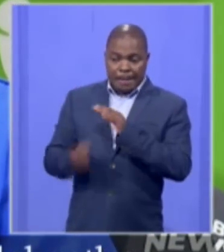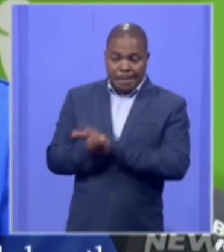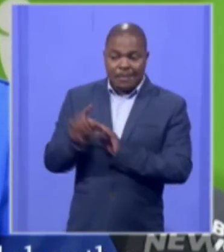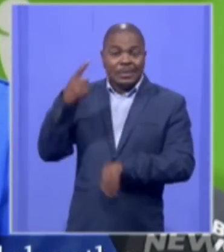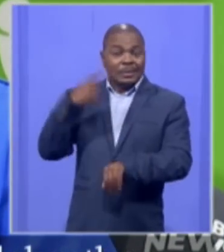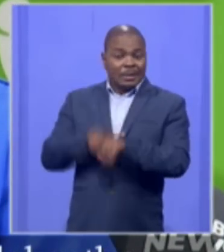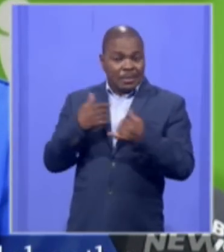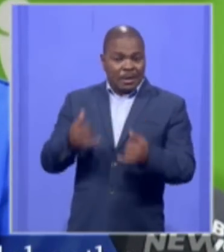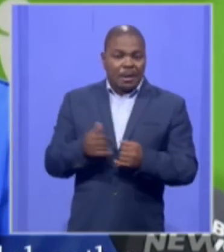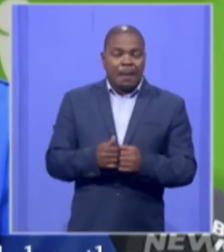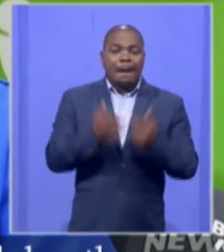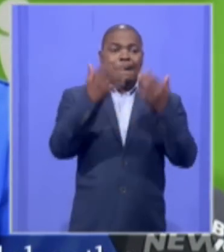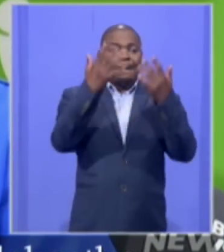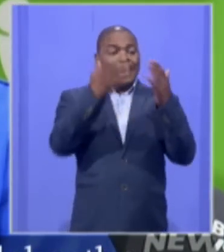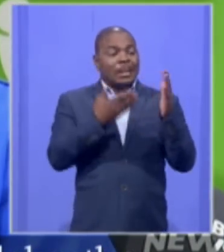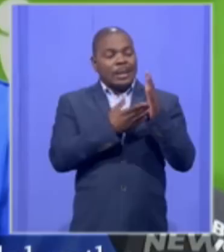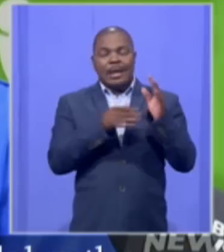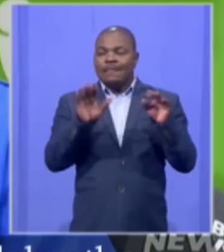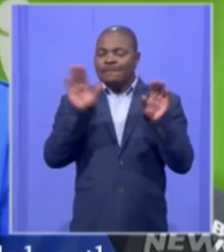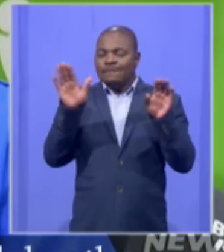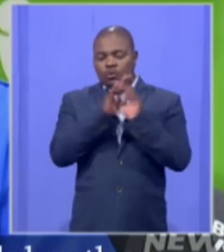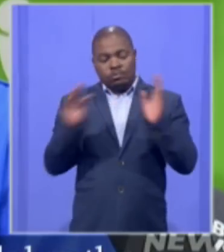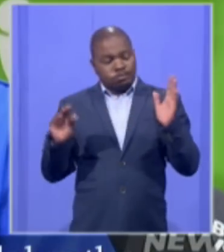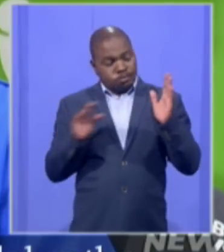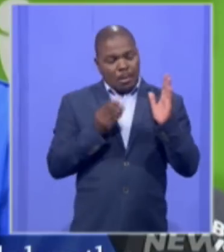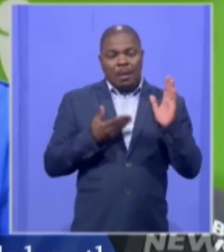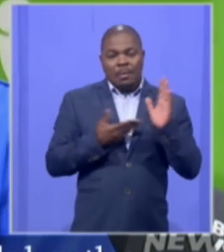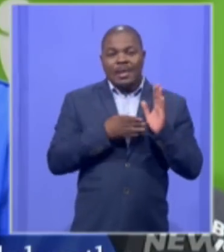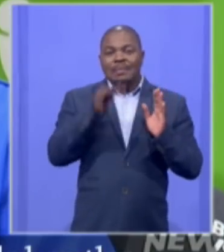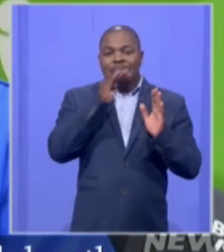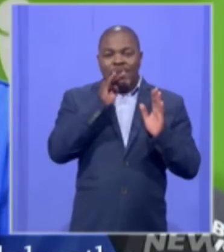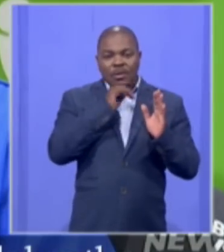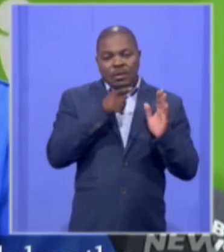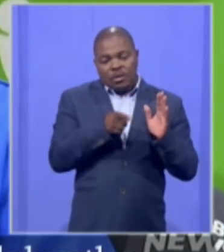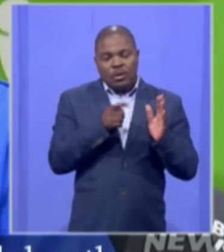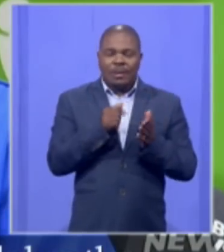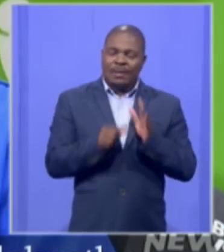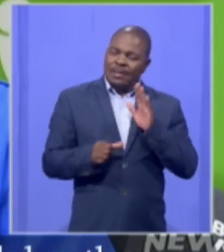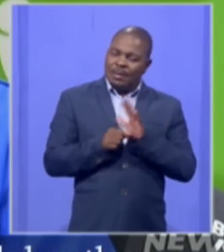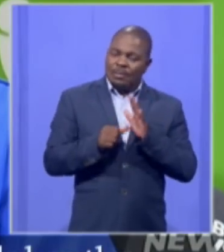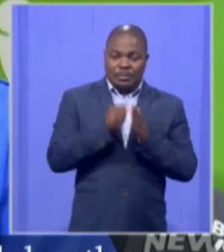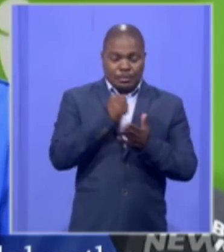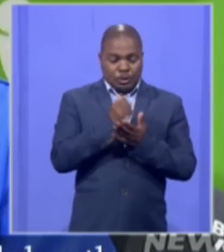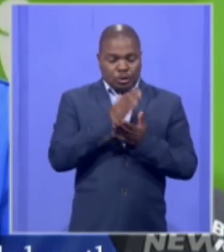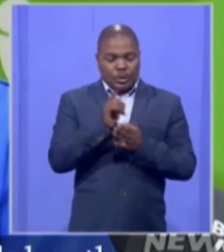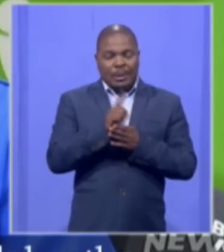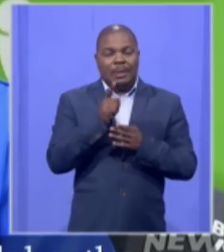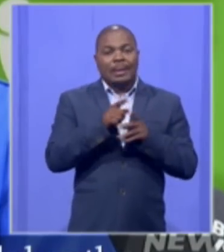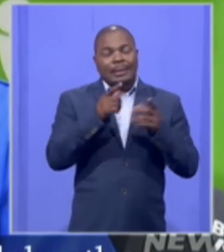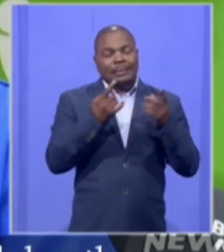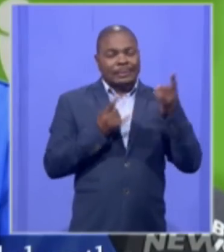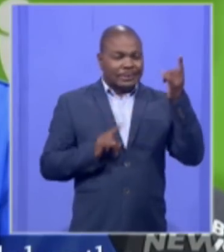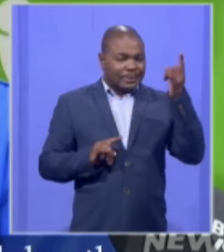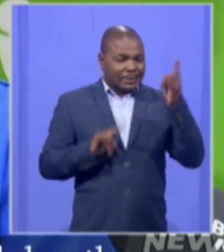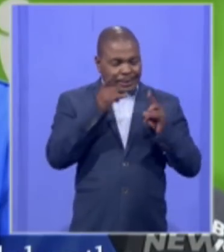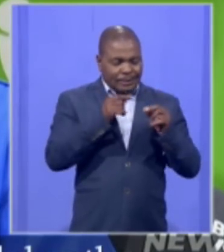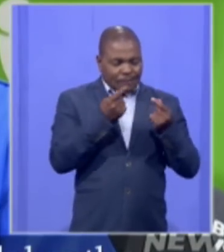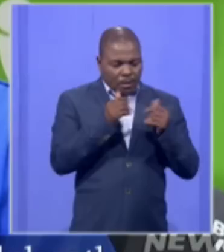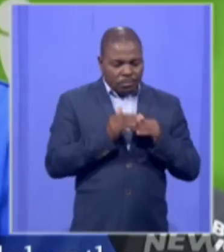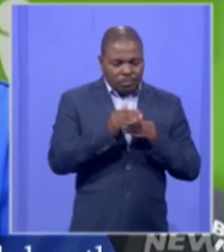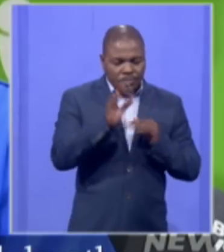A fully funded budget is essential to securing the city's financial sustainability and ensuring that service